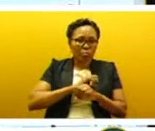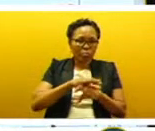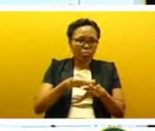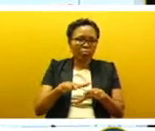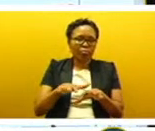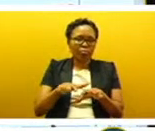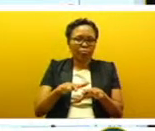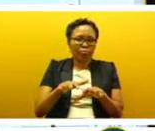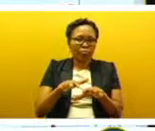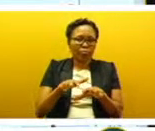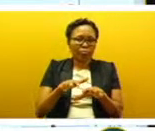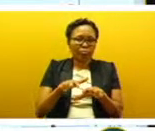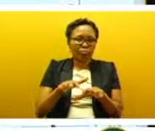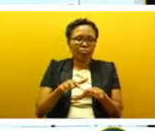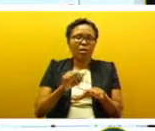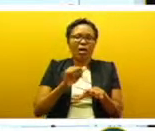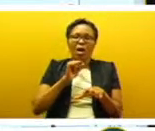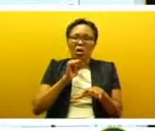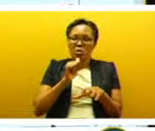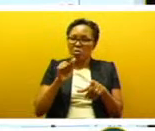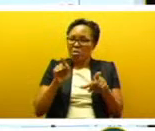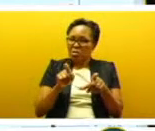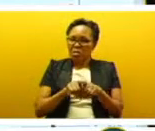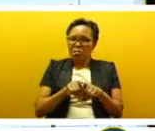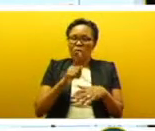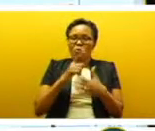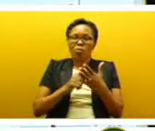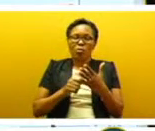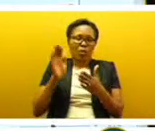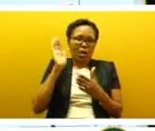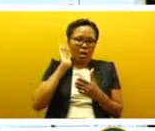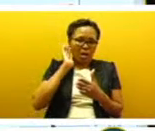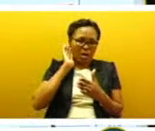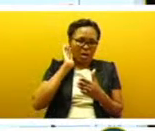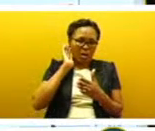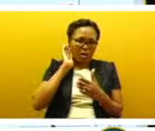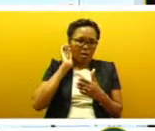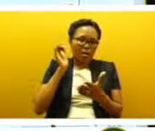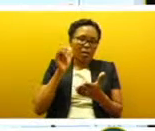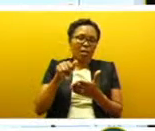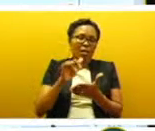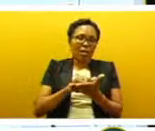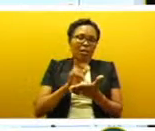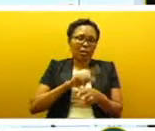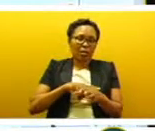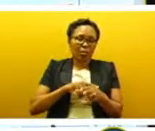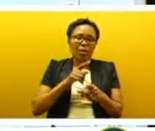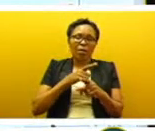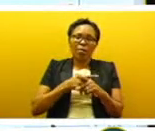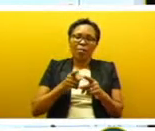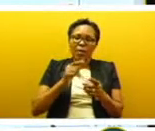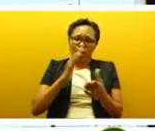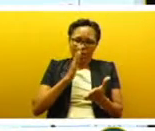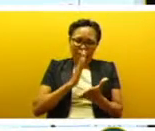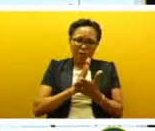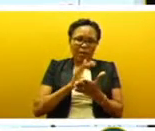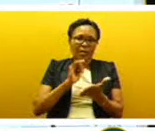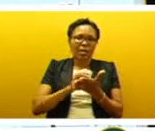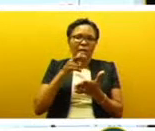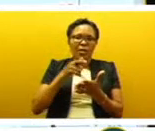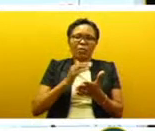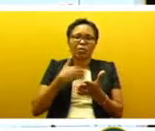are not these ones that reported at that time. But the data, the fact that they held so much